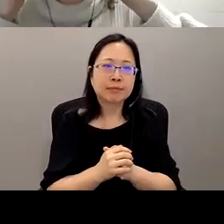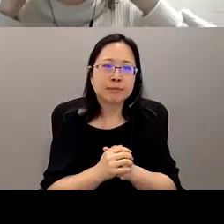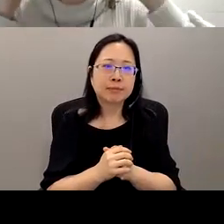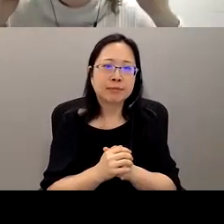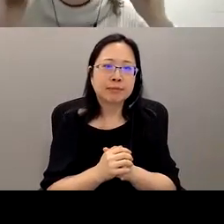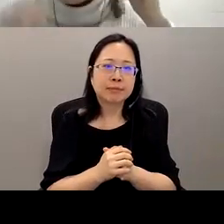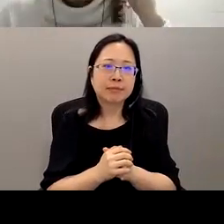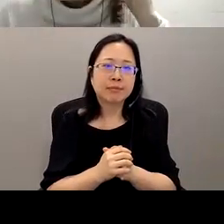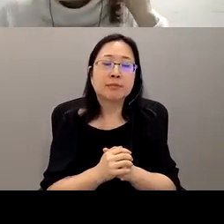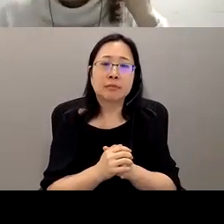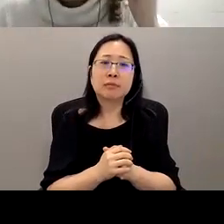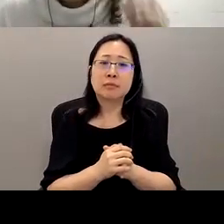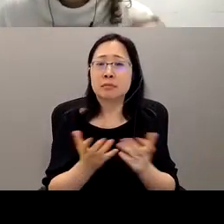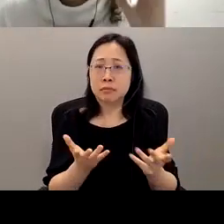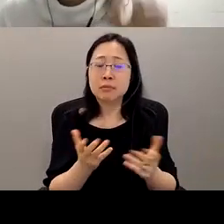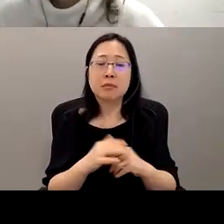restorative